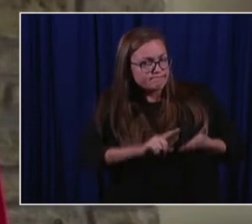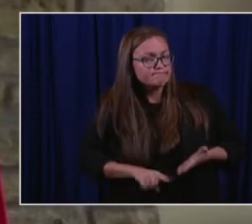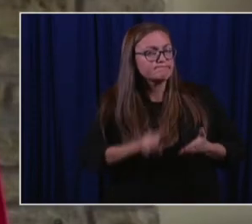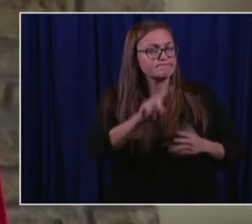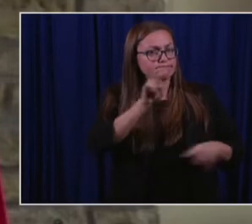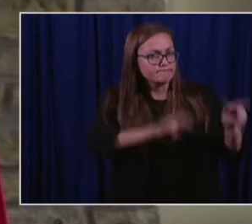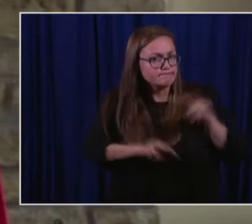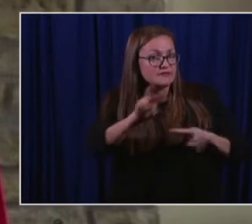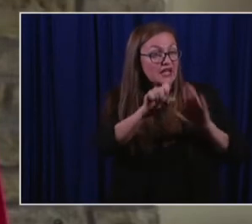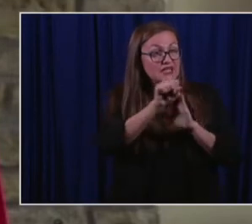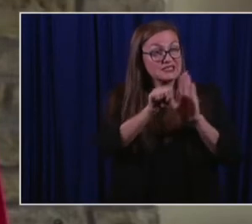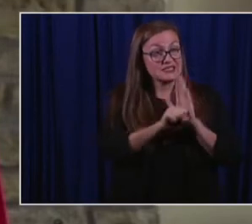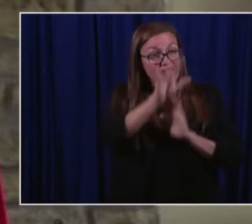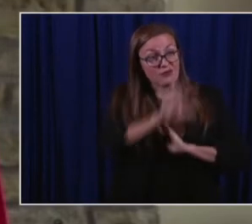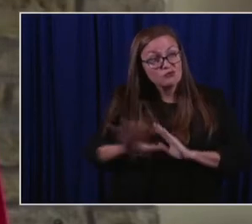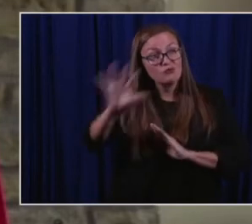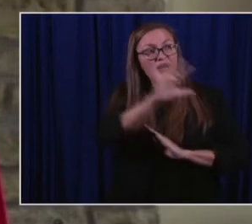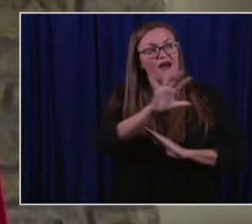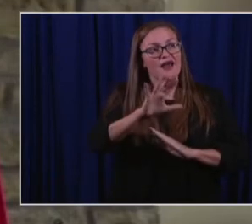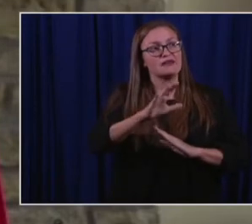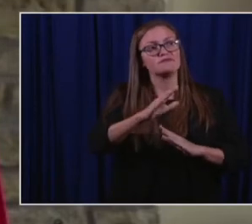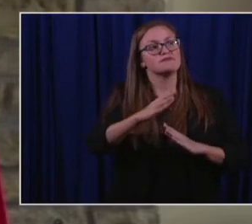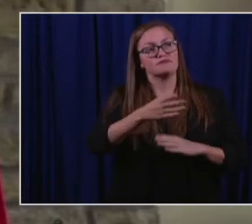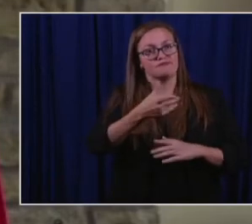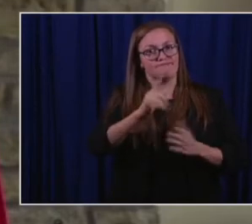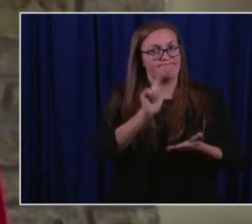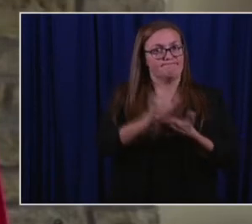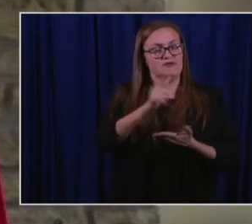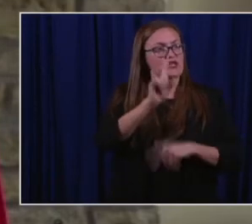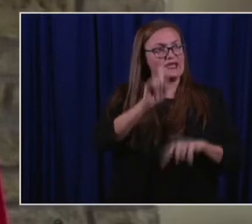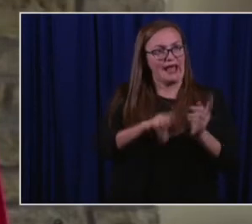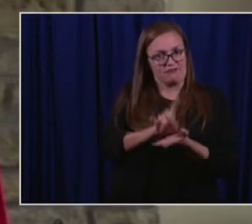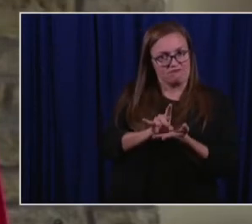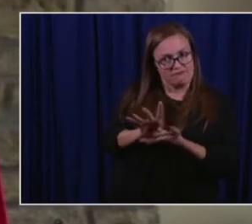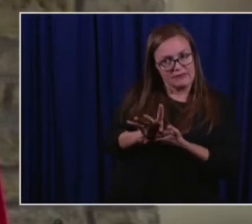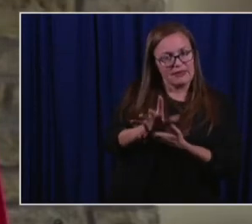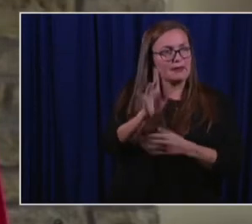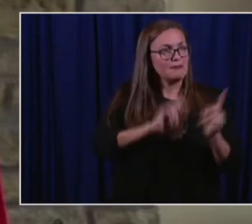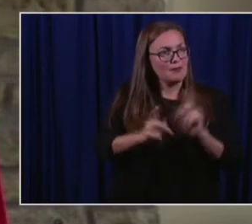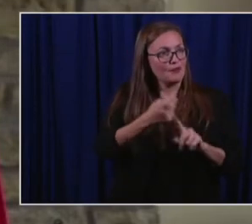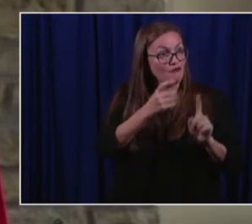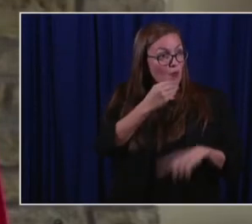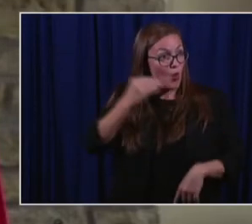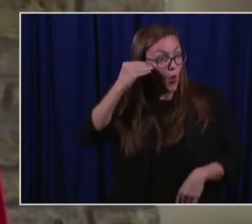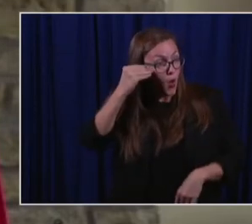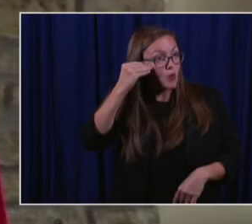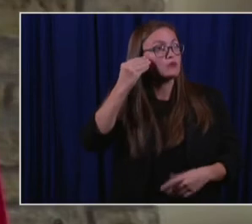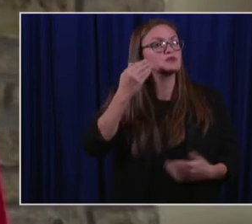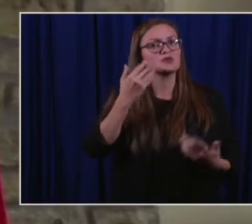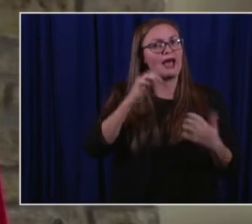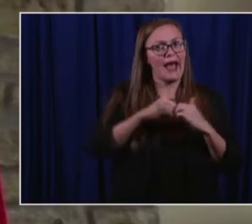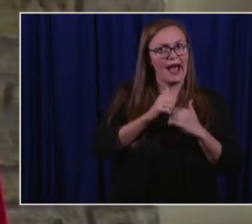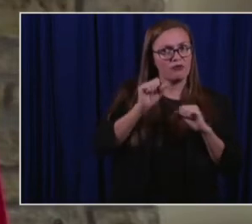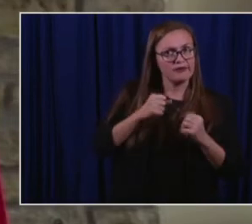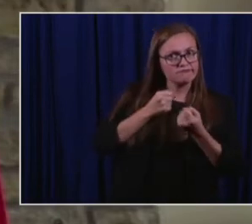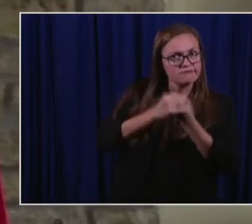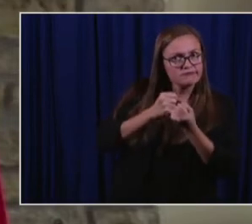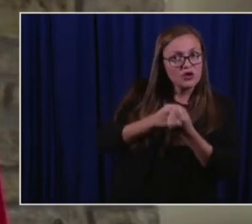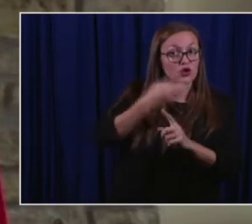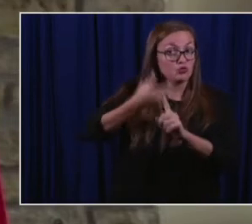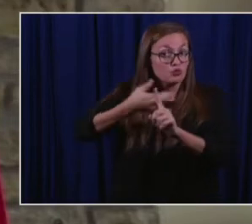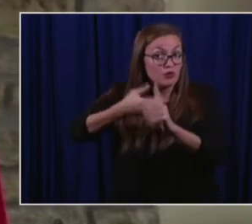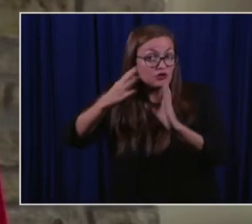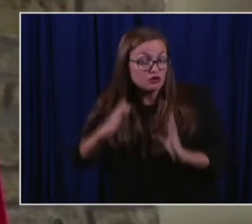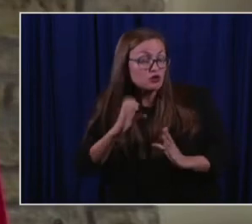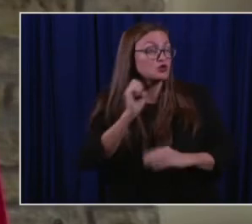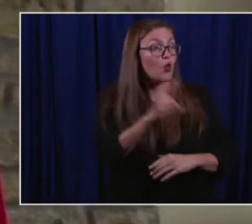on evictions or help for either renters or landlords to avoid possibly putting people